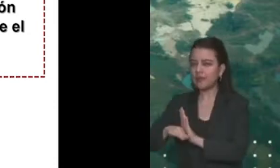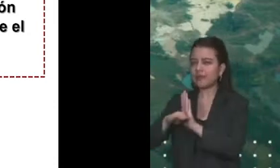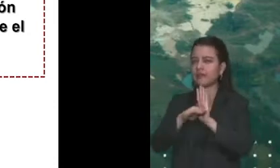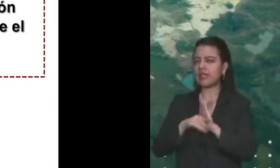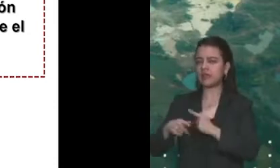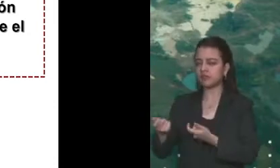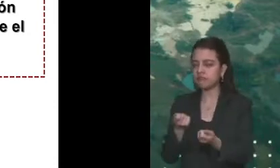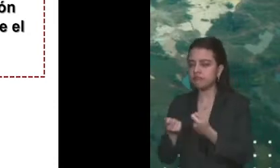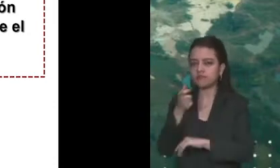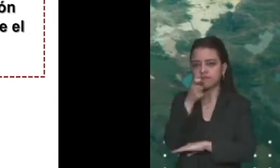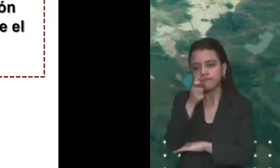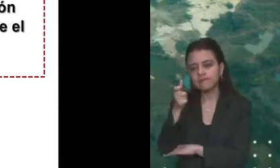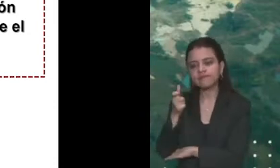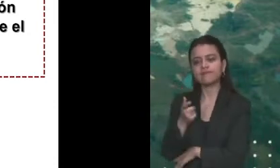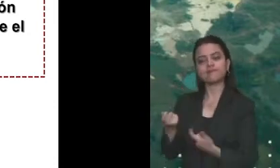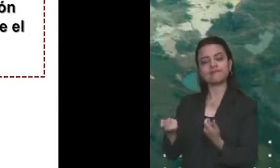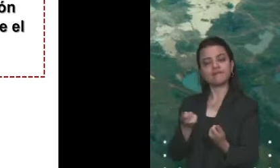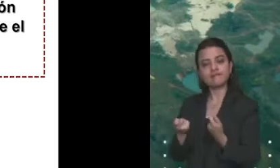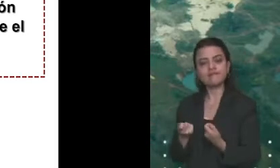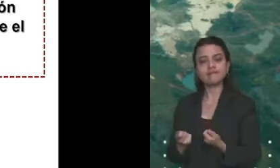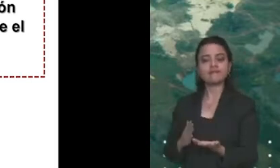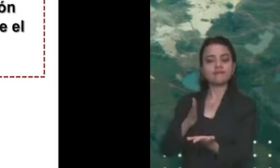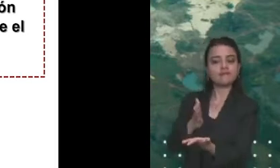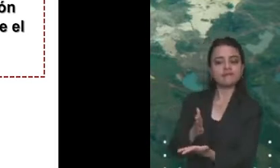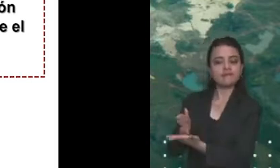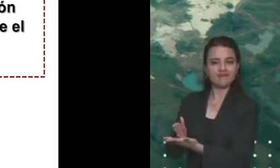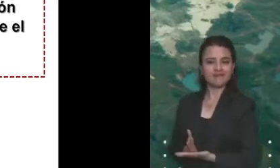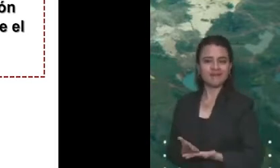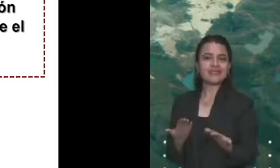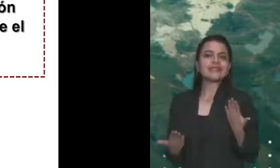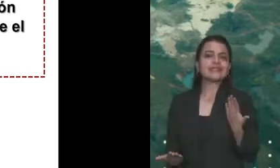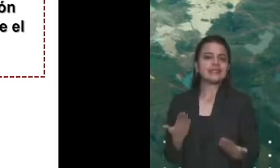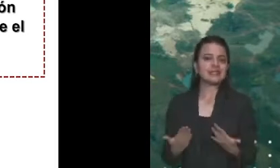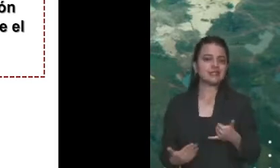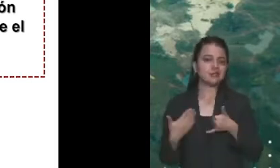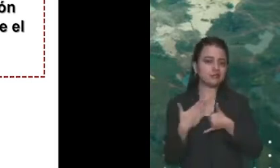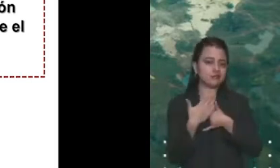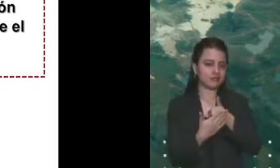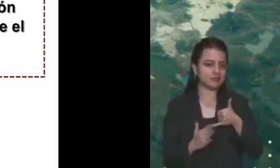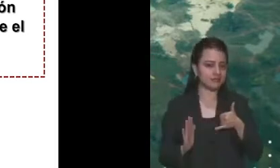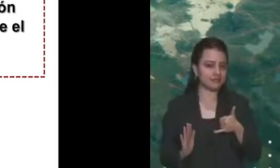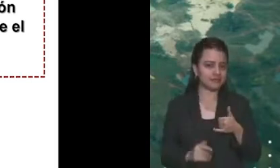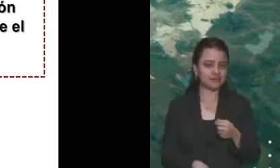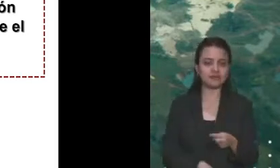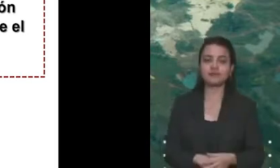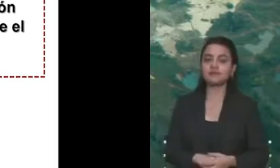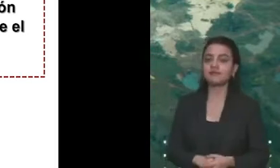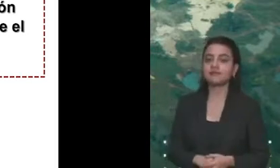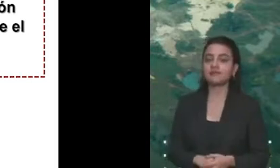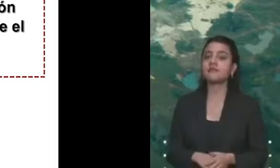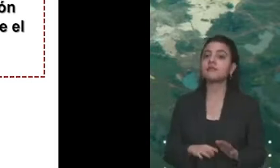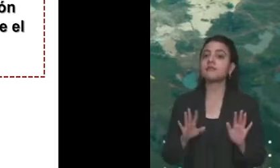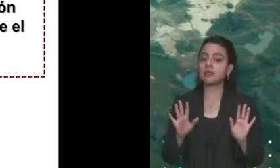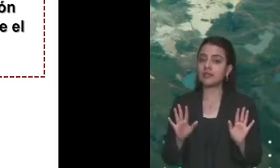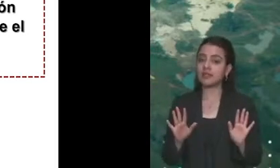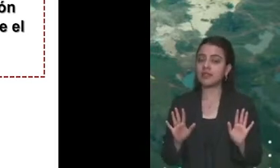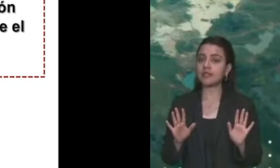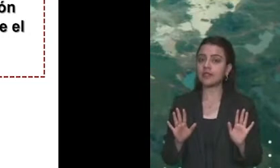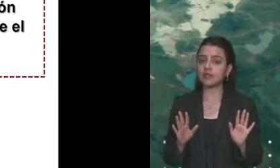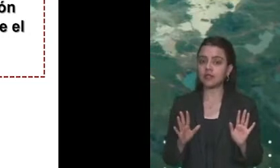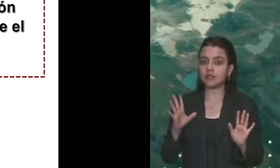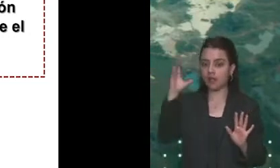of intervention needed, either monitoring, control, legalization, according to the territory and the particularity of each territory.